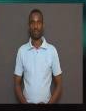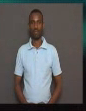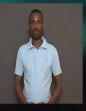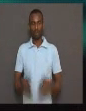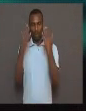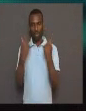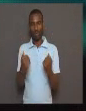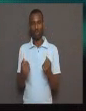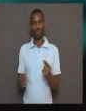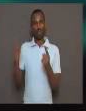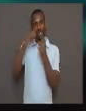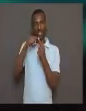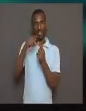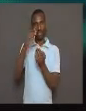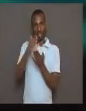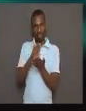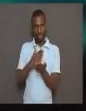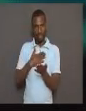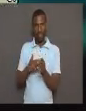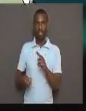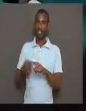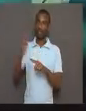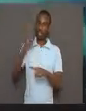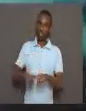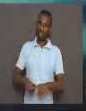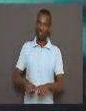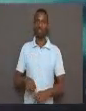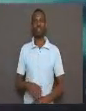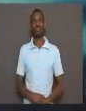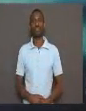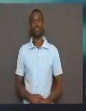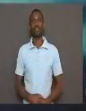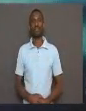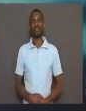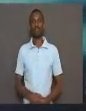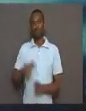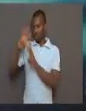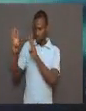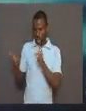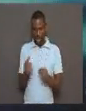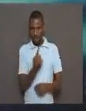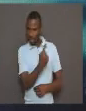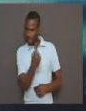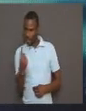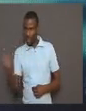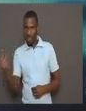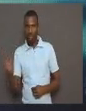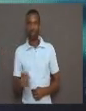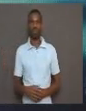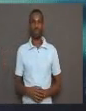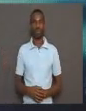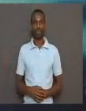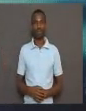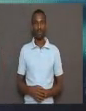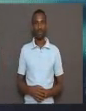Let's get back to our lesson. Welcome back, everyone. Were